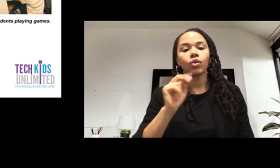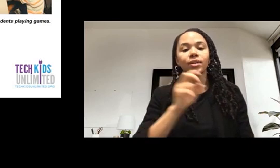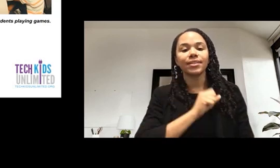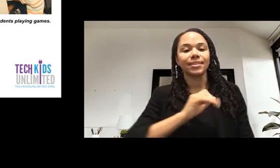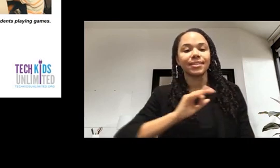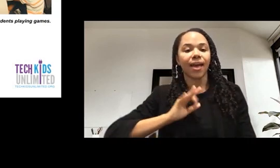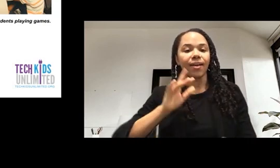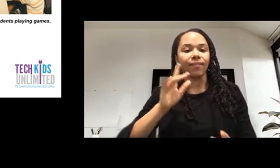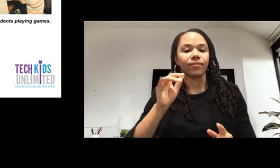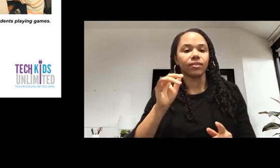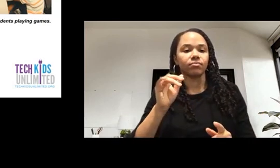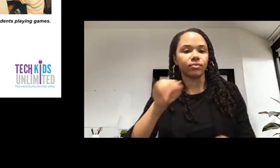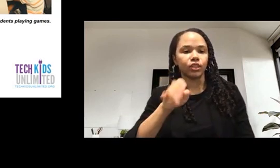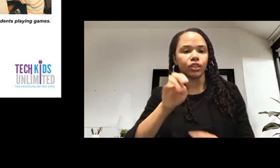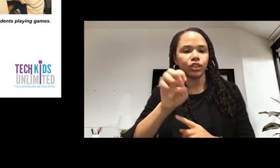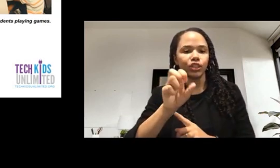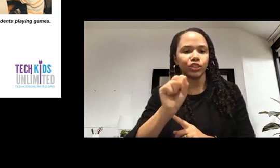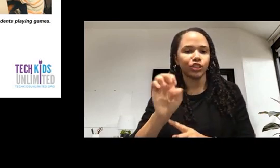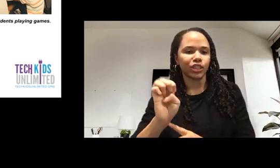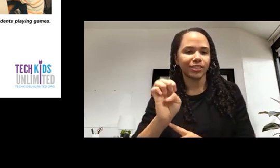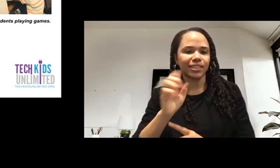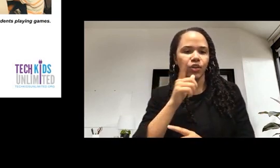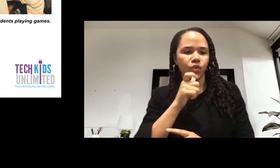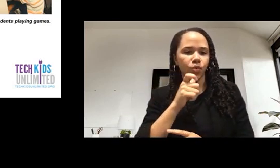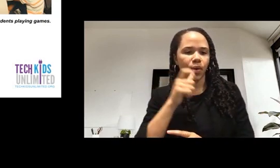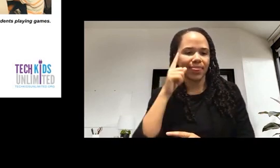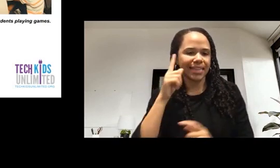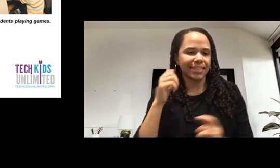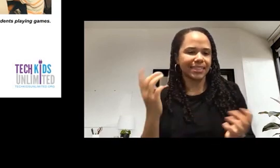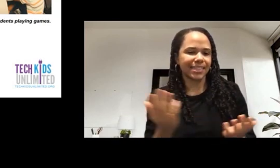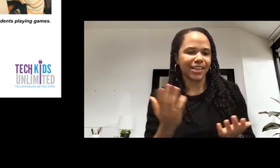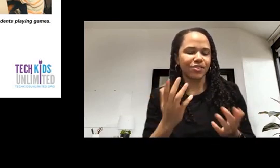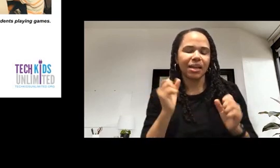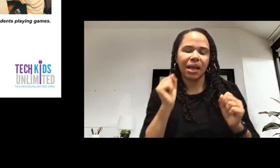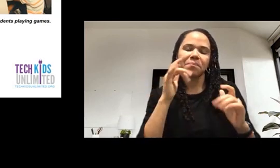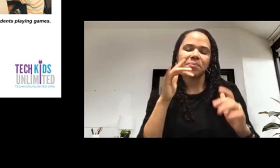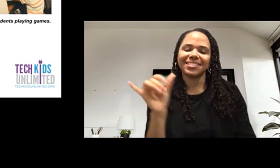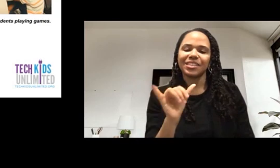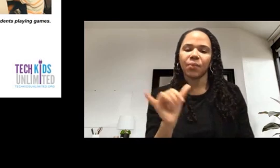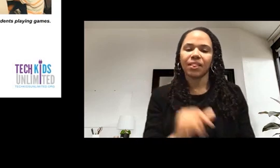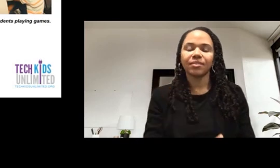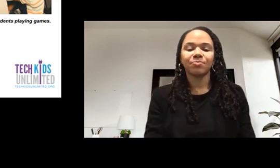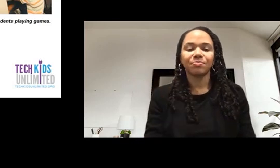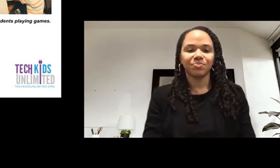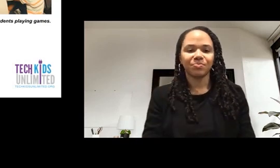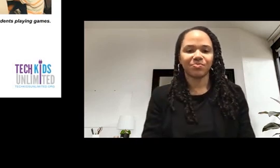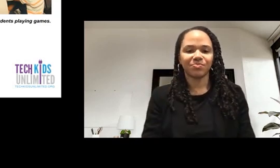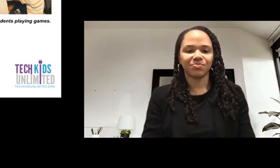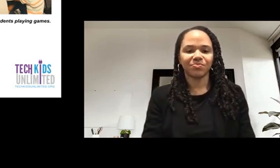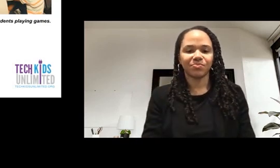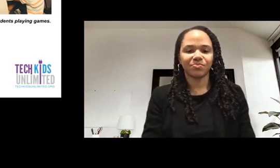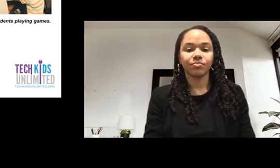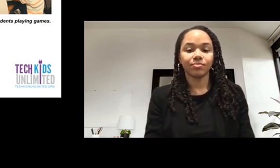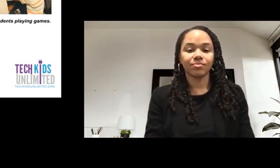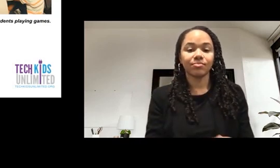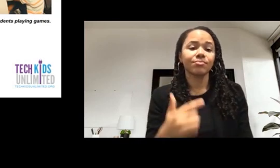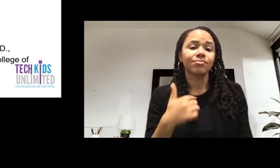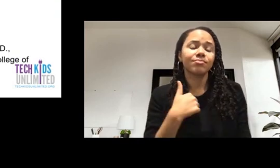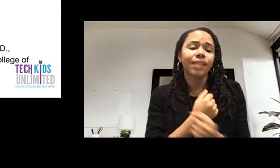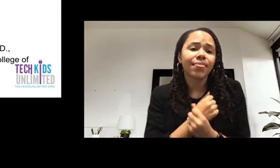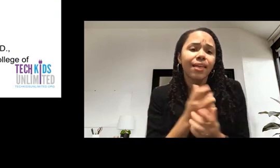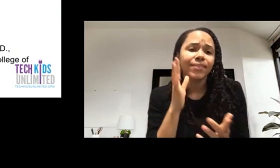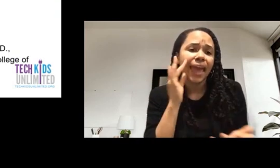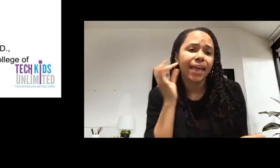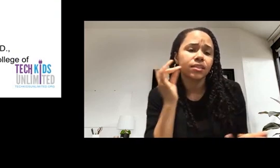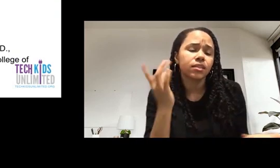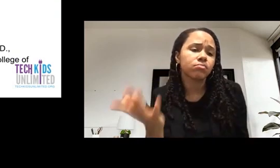Jessie Harrell, is here, who's pretty amazing as well. So I love cats. I'll just let